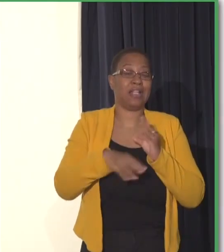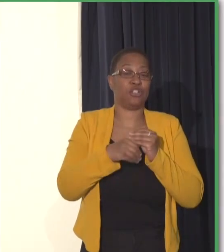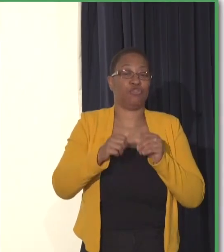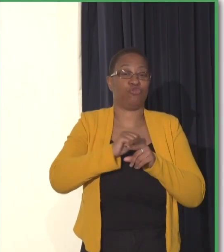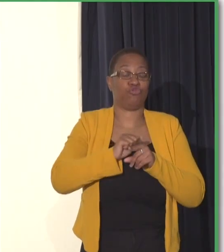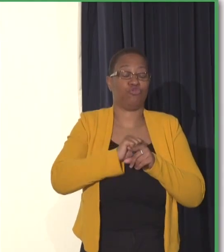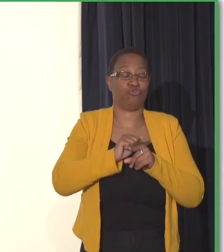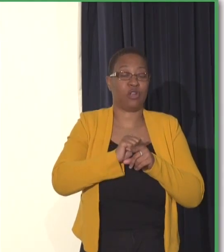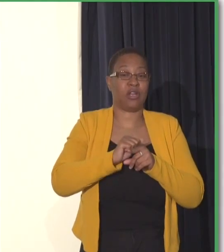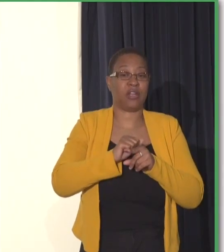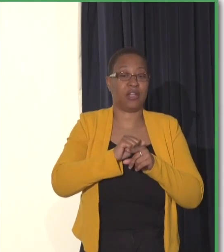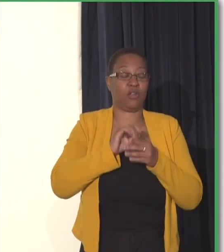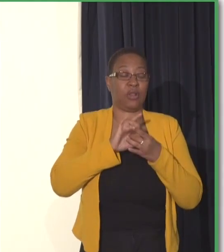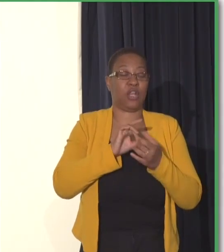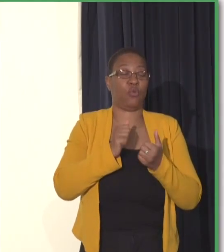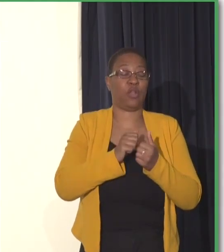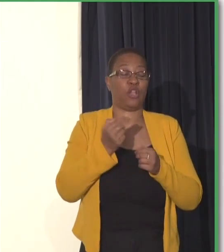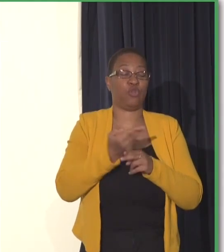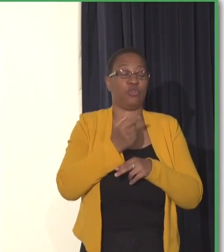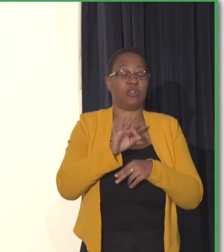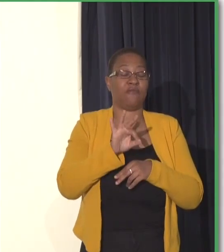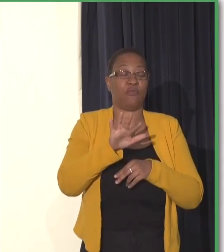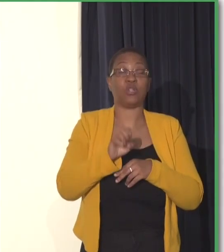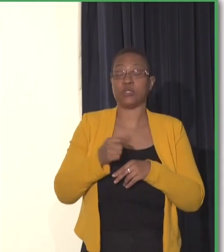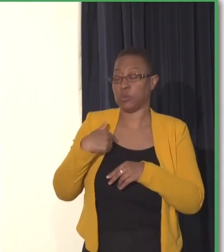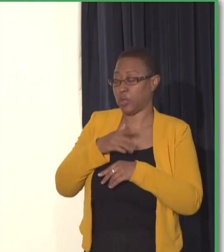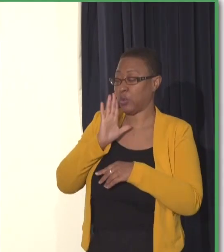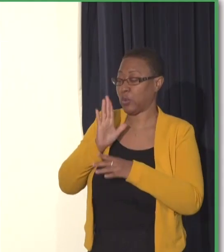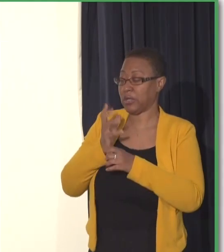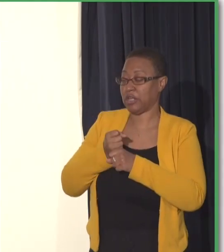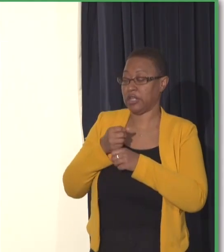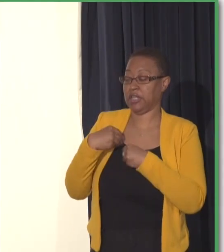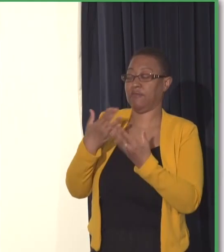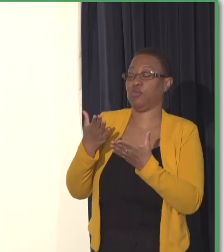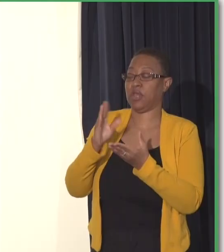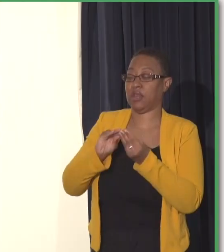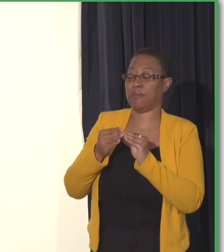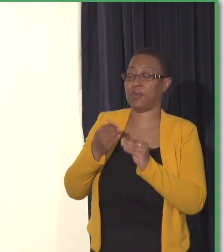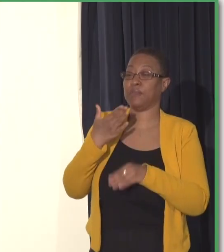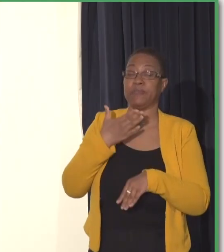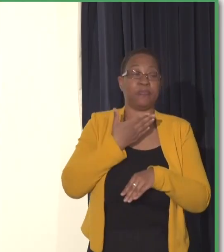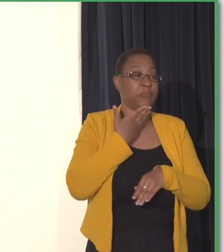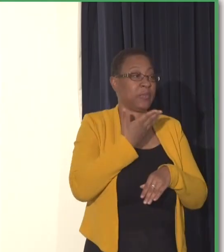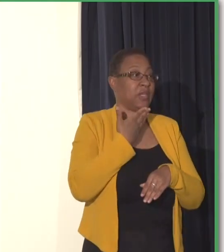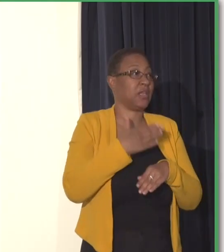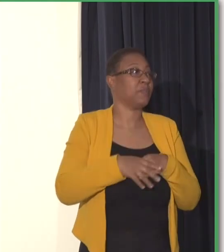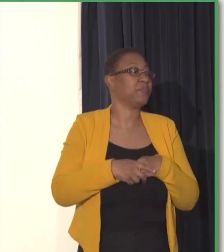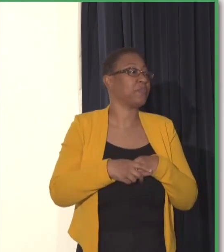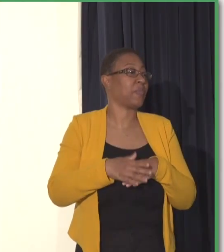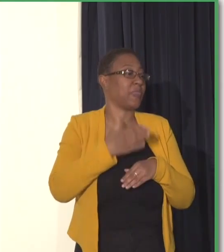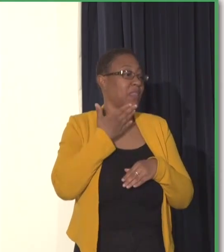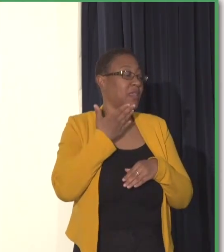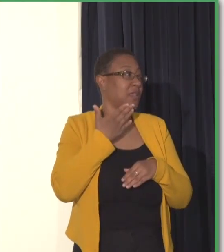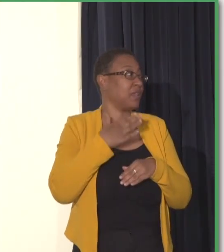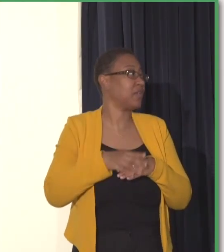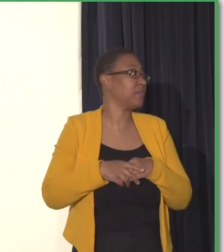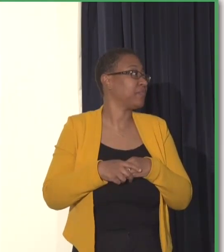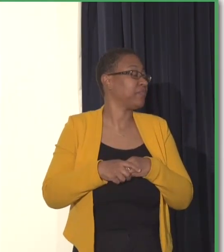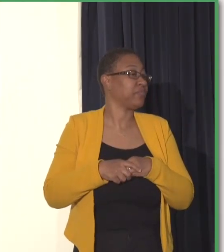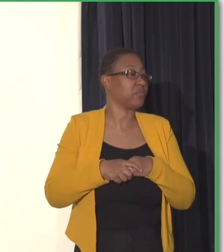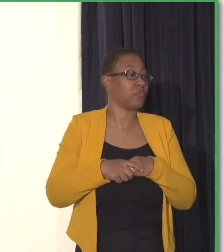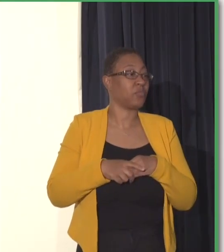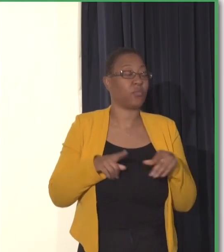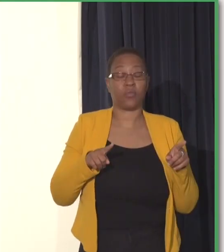training pertaining to use of force? We can get you that number. Thank you. Yep. Thank you very kindly. Thank you.